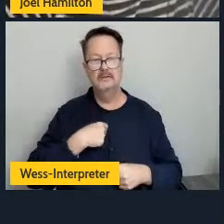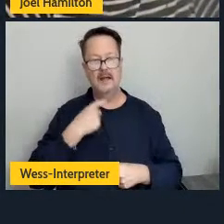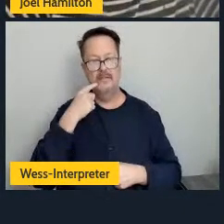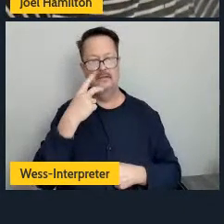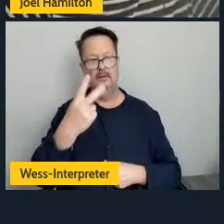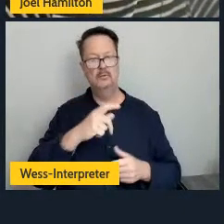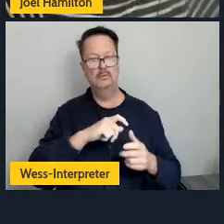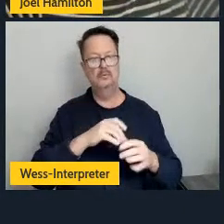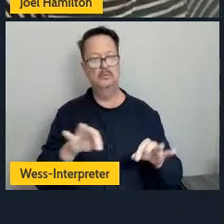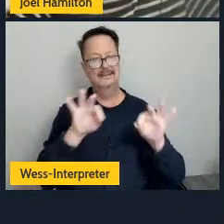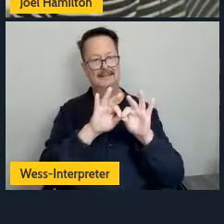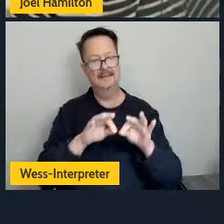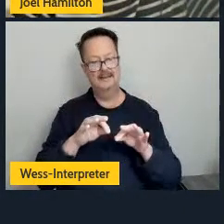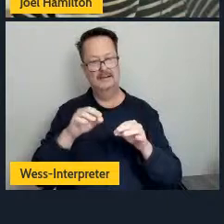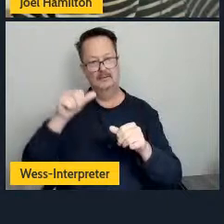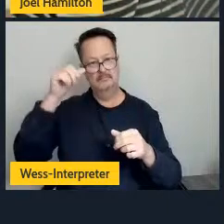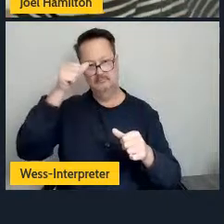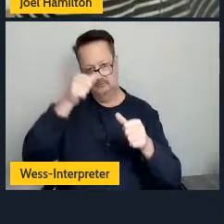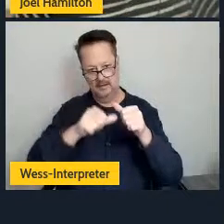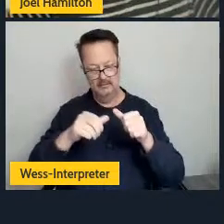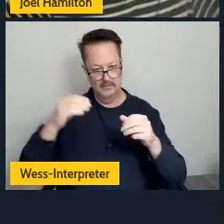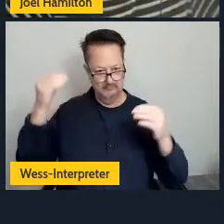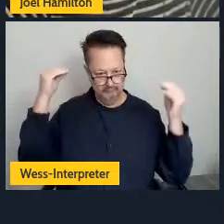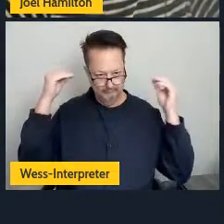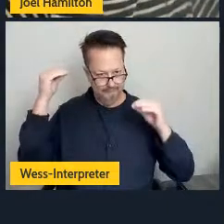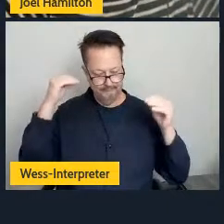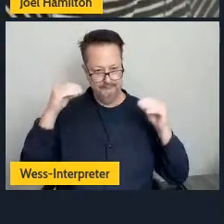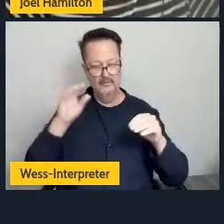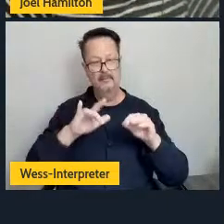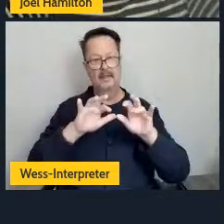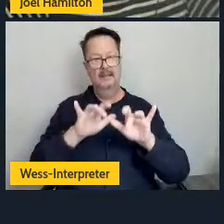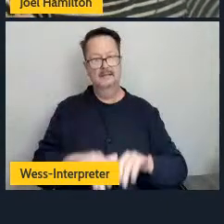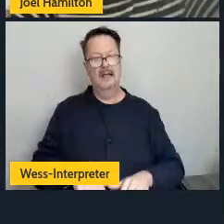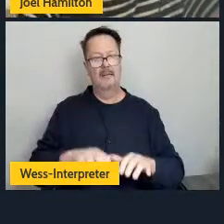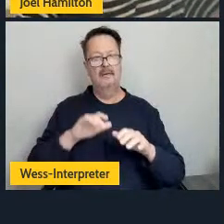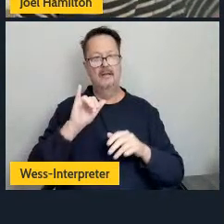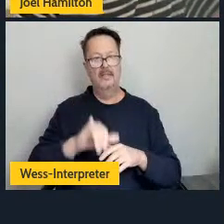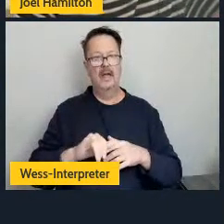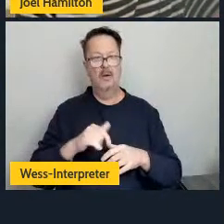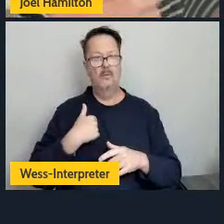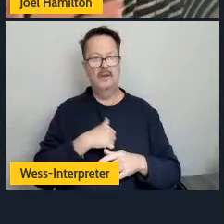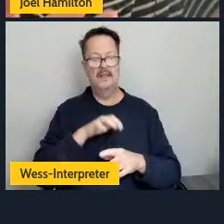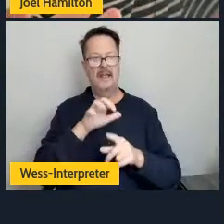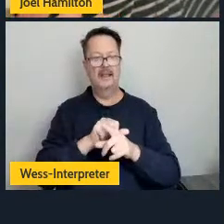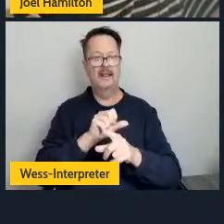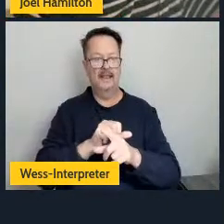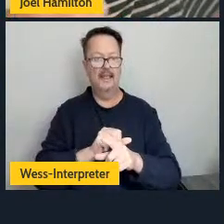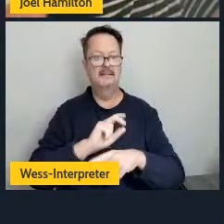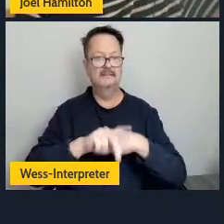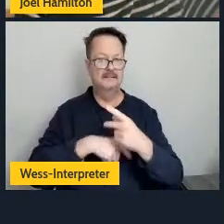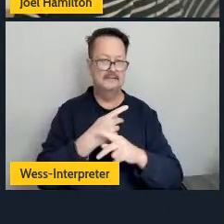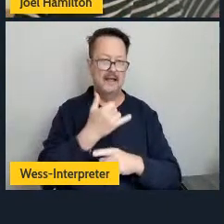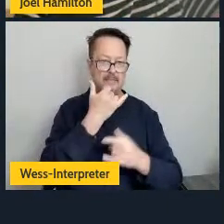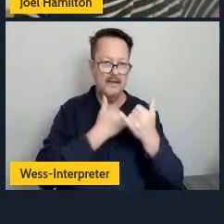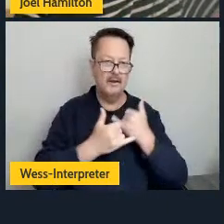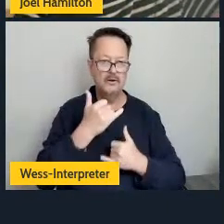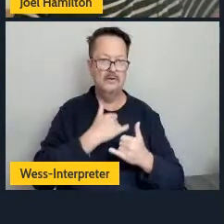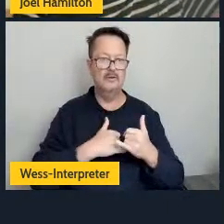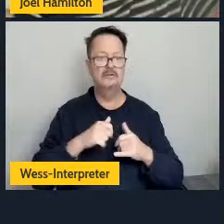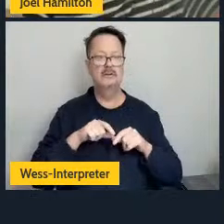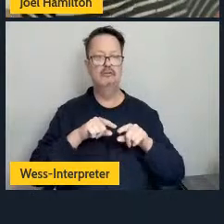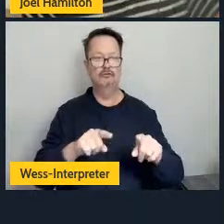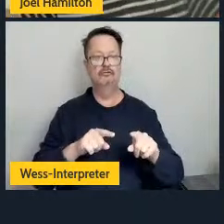key takeaways for testing fully typed projects are that by typing the inputs of our assertions, we can catch type errors at compile time instead of only when the test is